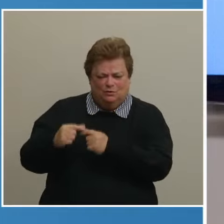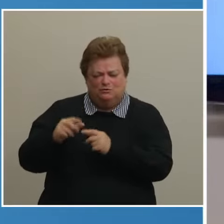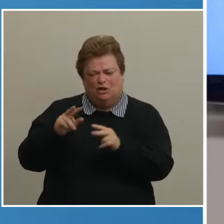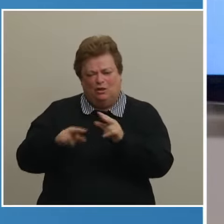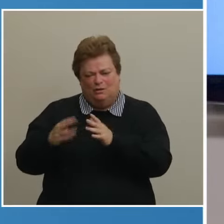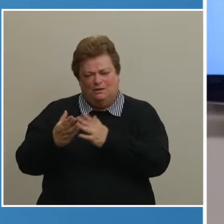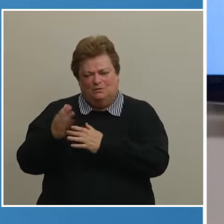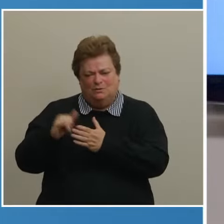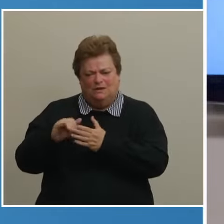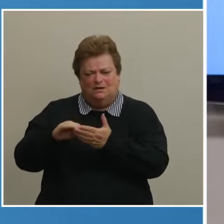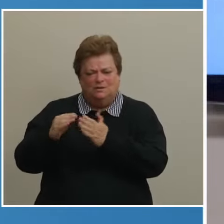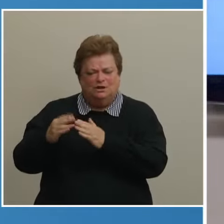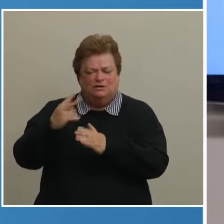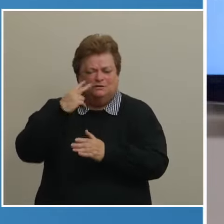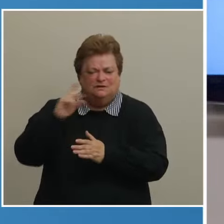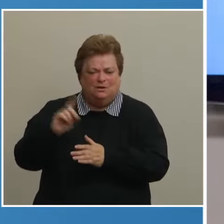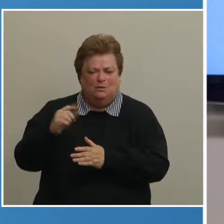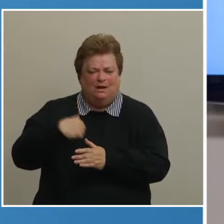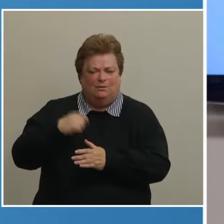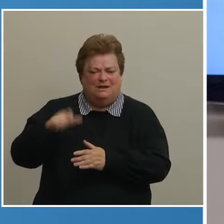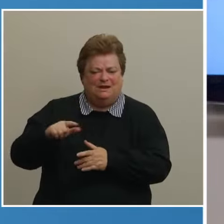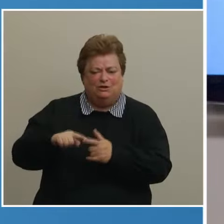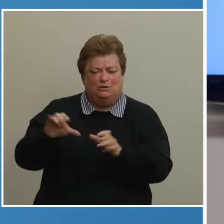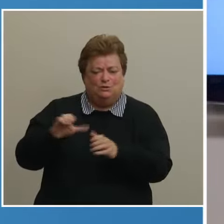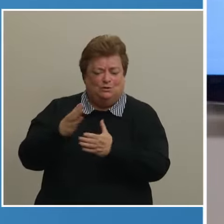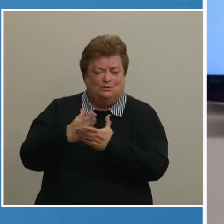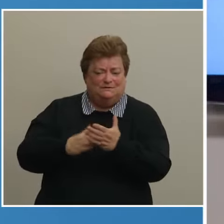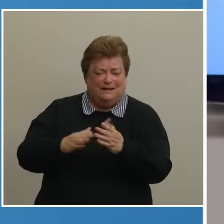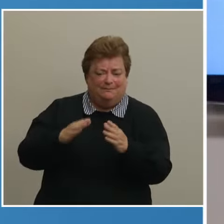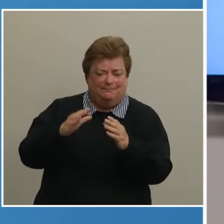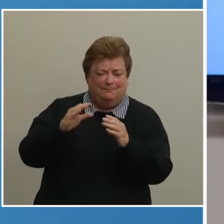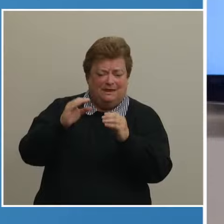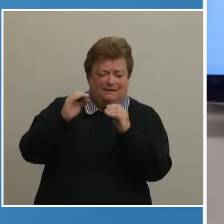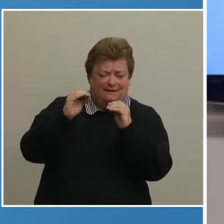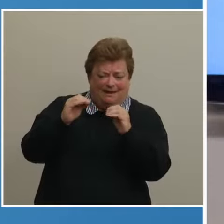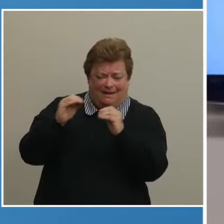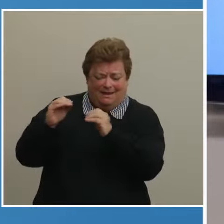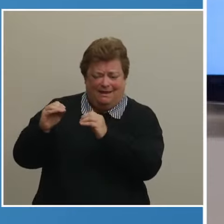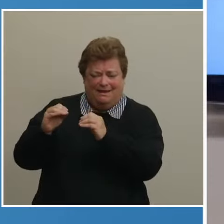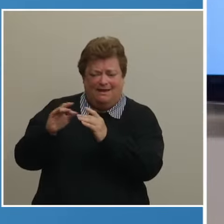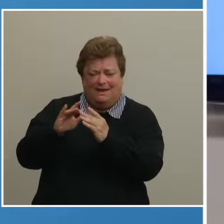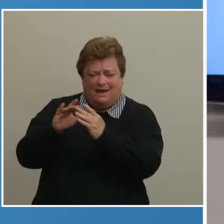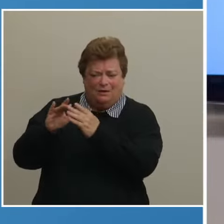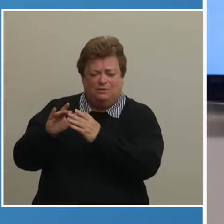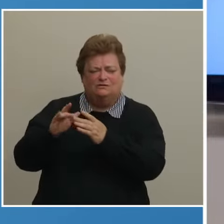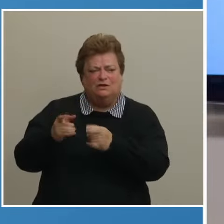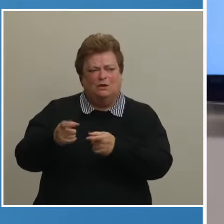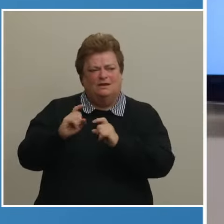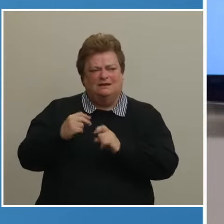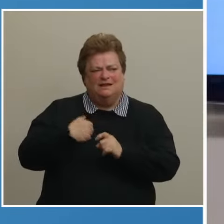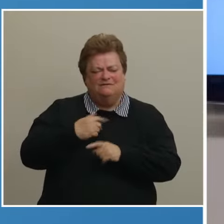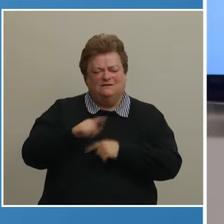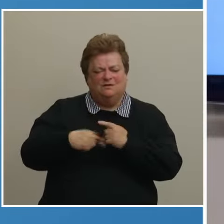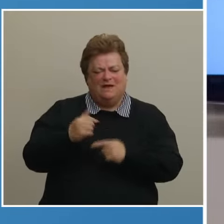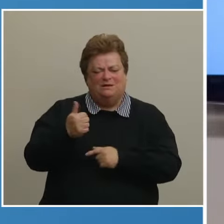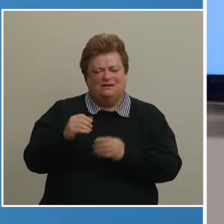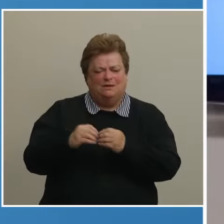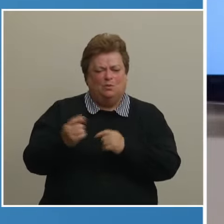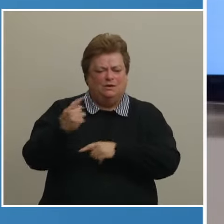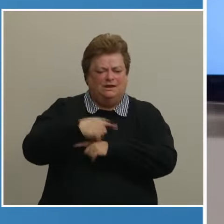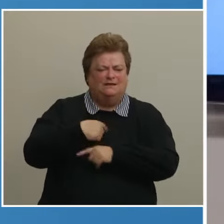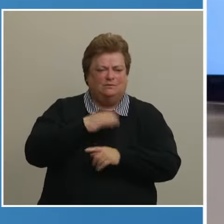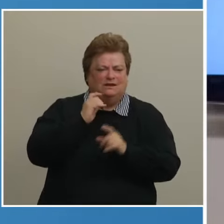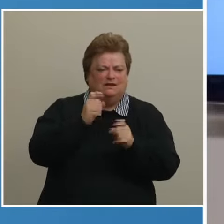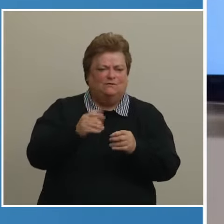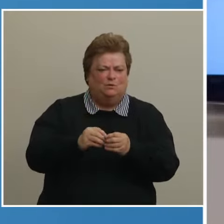community where we might need to do some specific outreach. So I'd say give us about 10 more days and we can give you a more accurate answer on